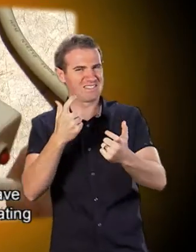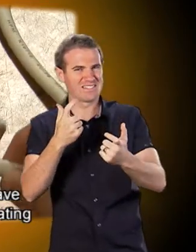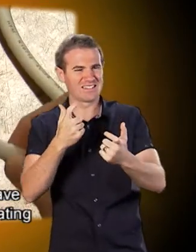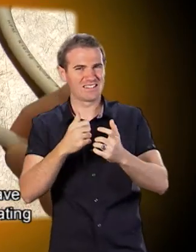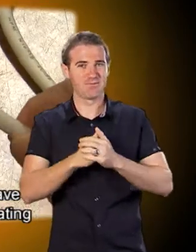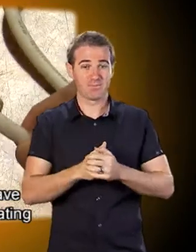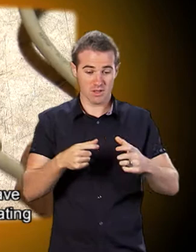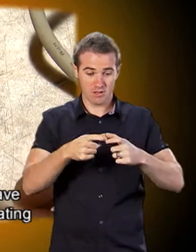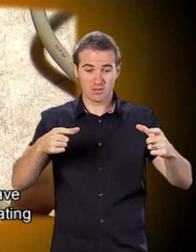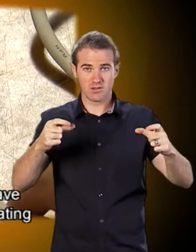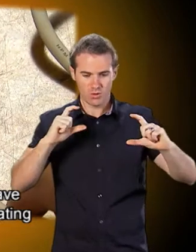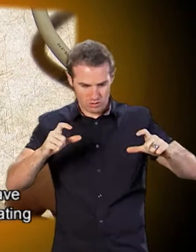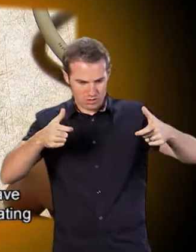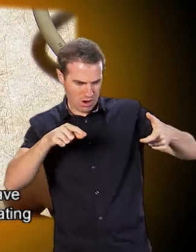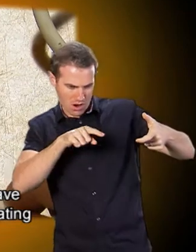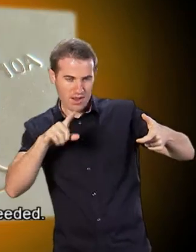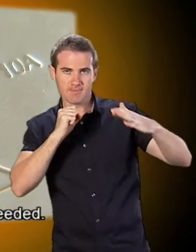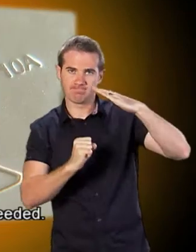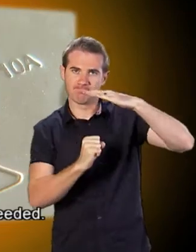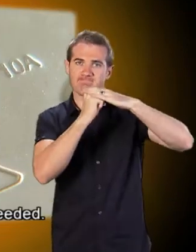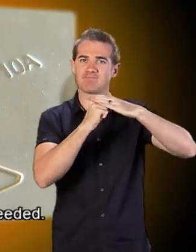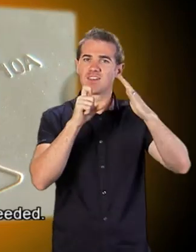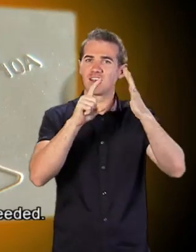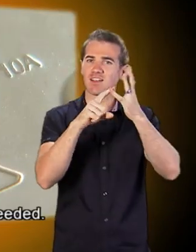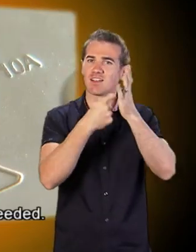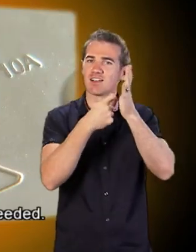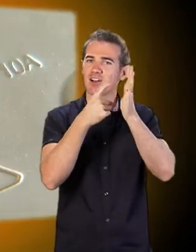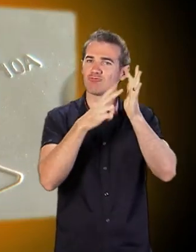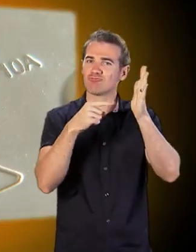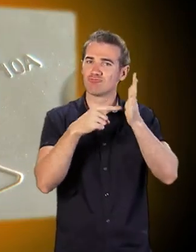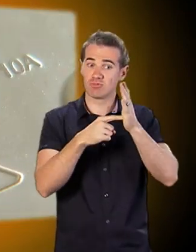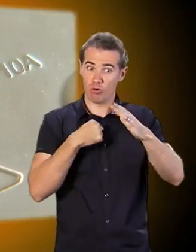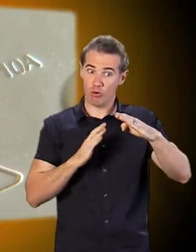All power boards have a maximum current rating which must not be exceeded.